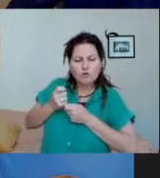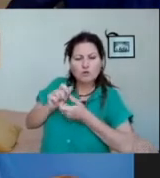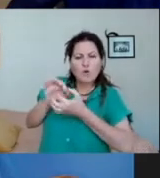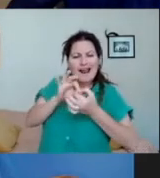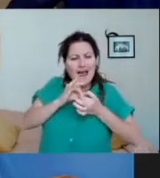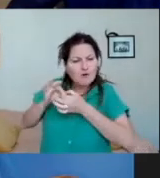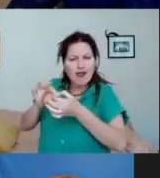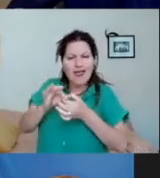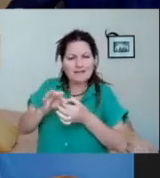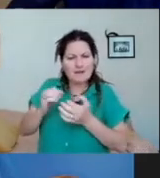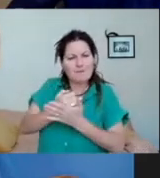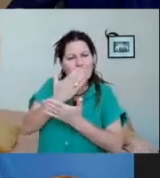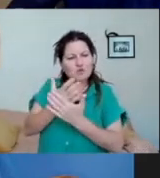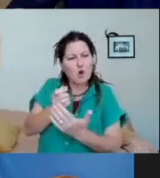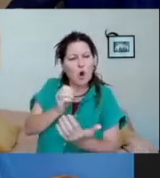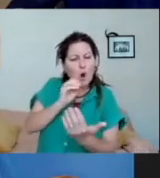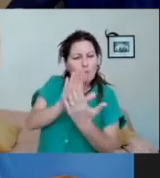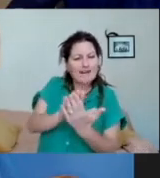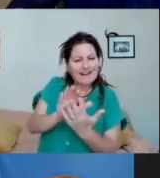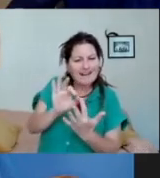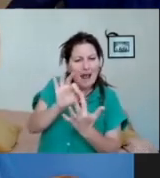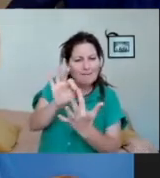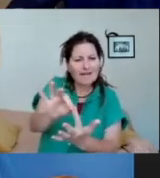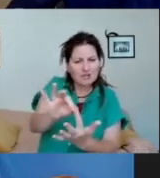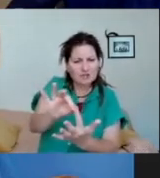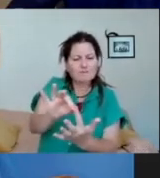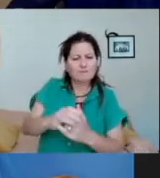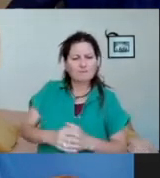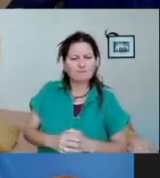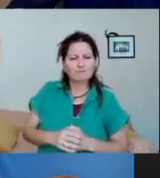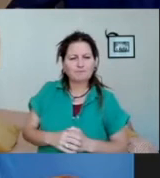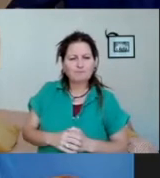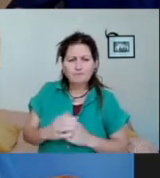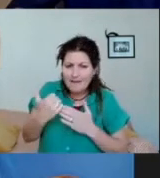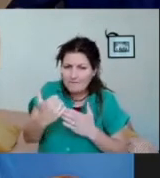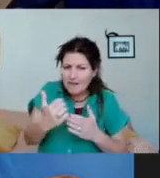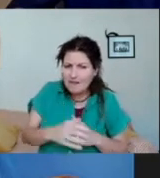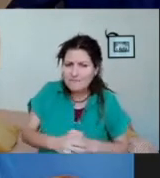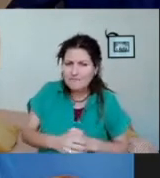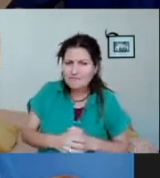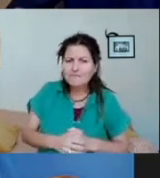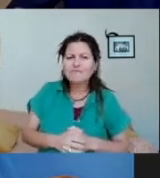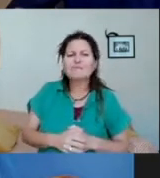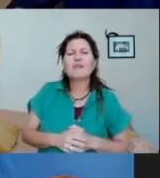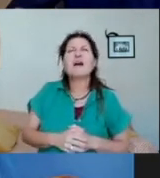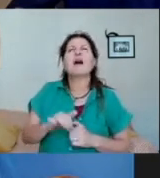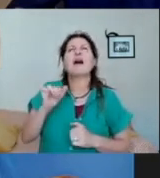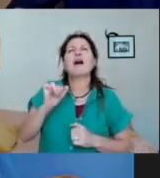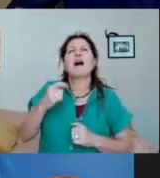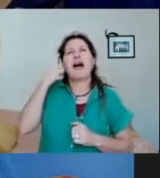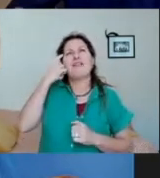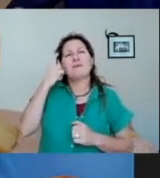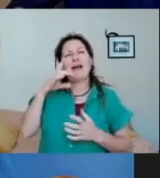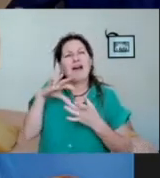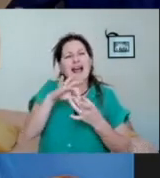was it helpful, Rona? Yeah, I mean, I was thinking more about collaborating with a venue in terms of